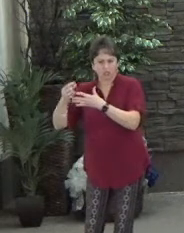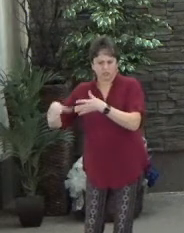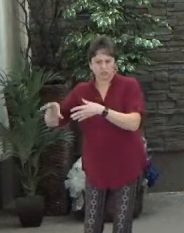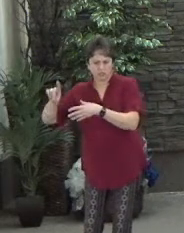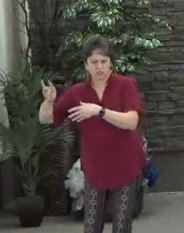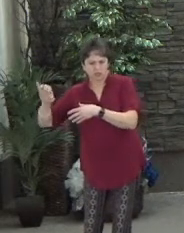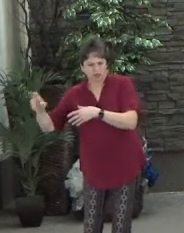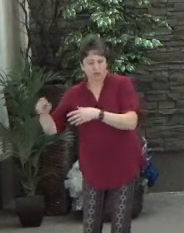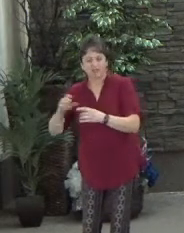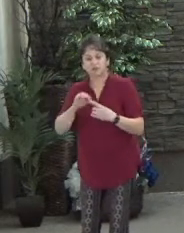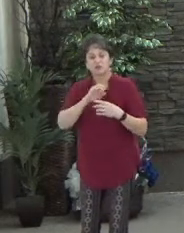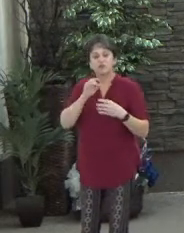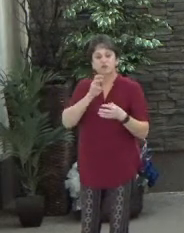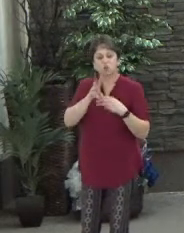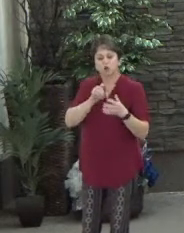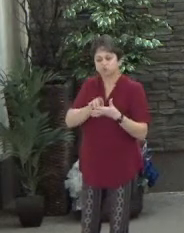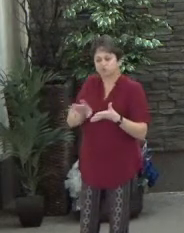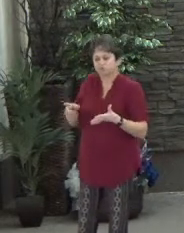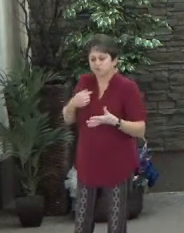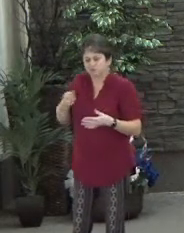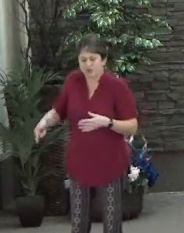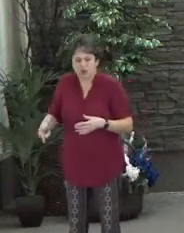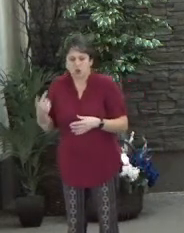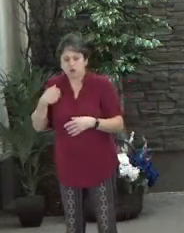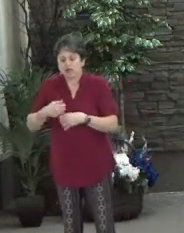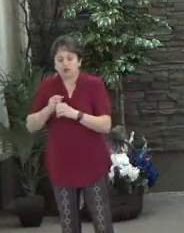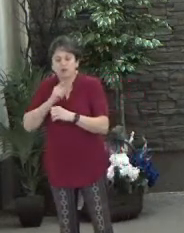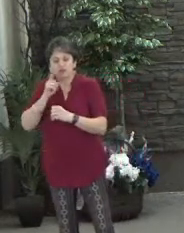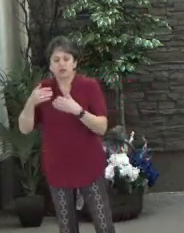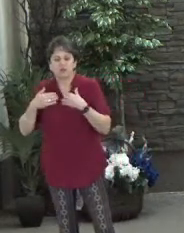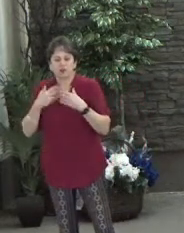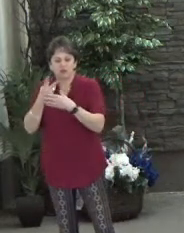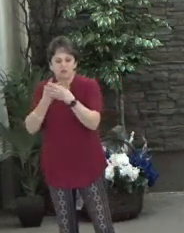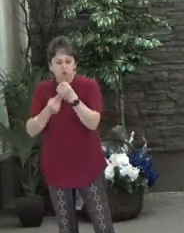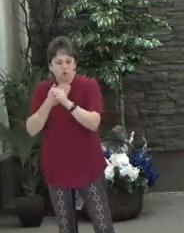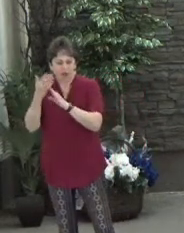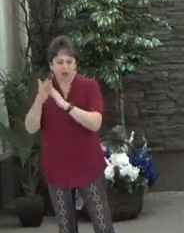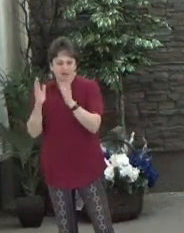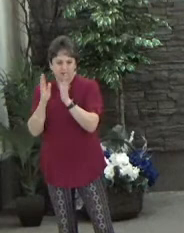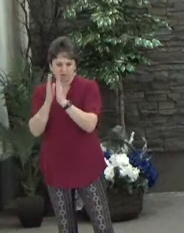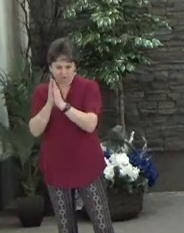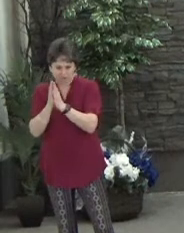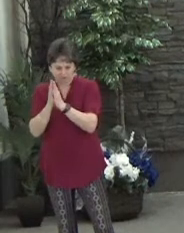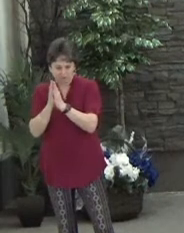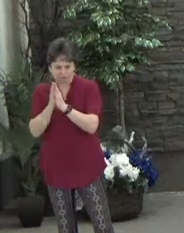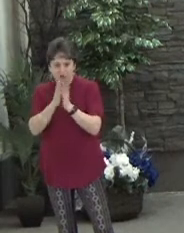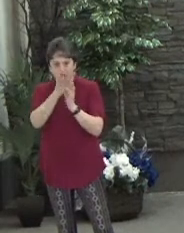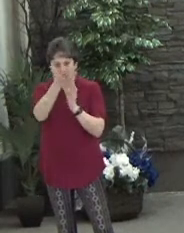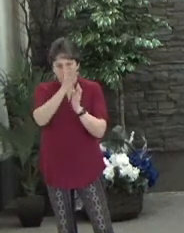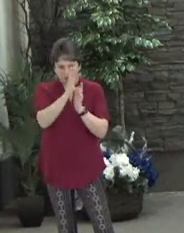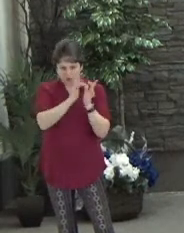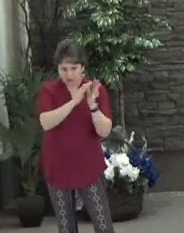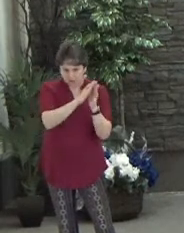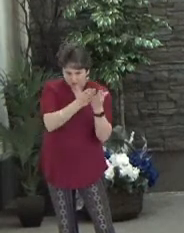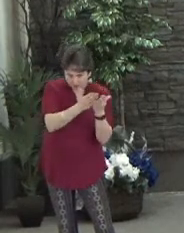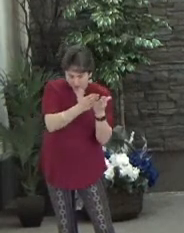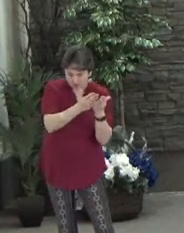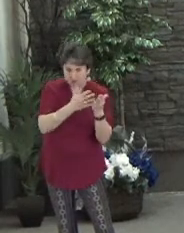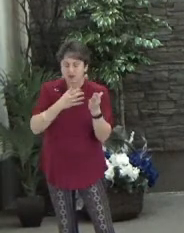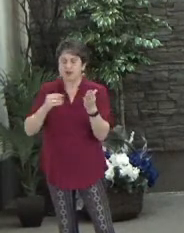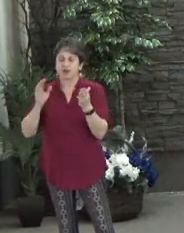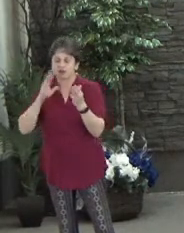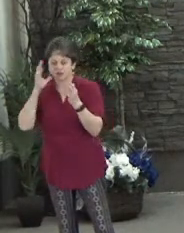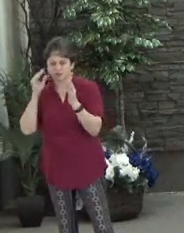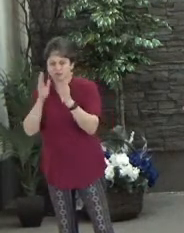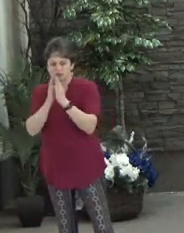world has put us there, you and I need to make sure that we have both hands in play. We need to make sure that we